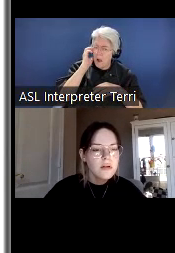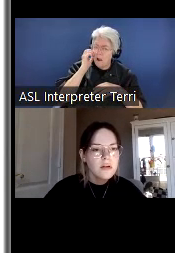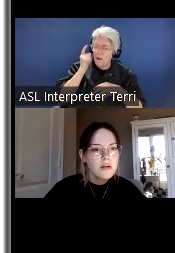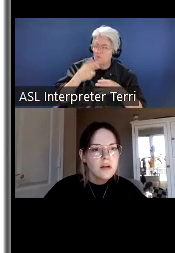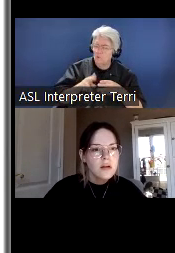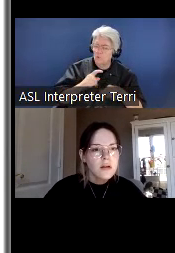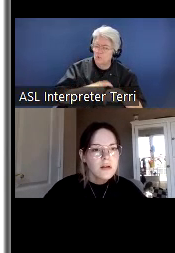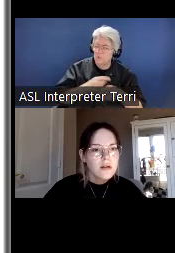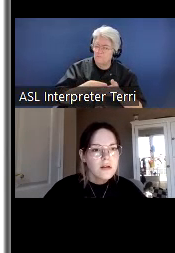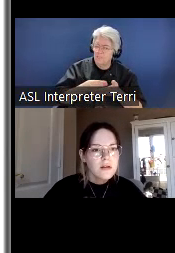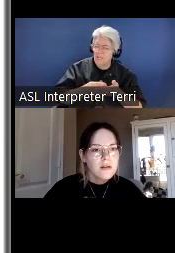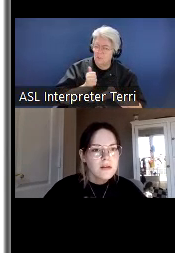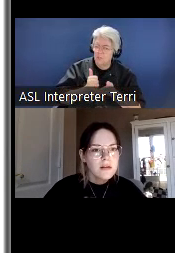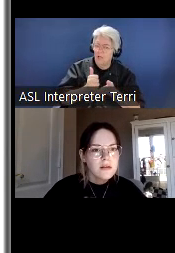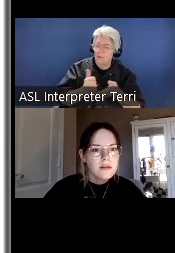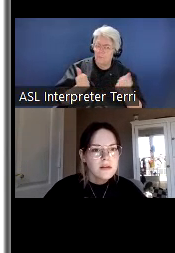help?